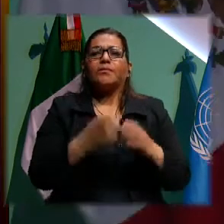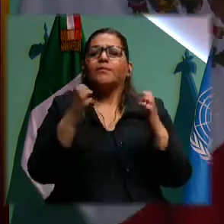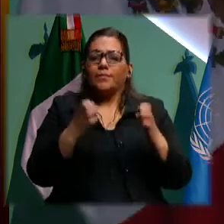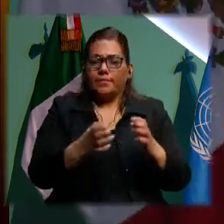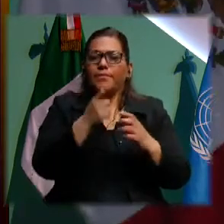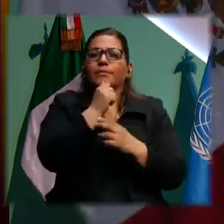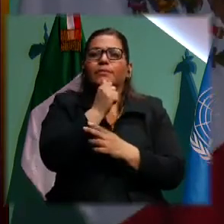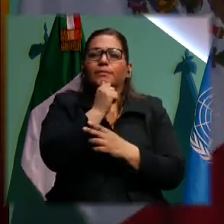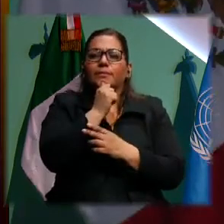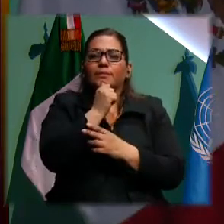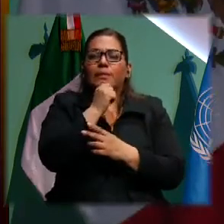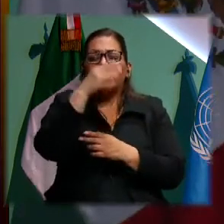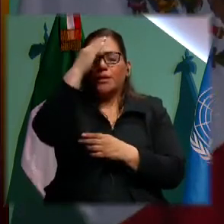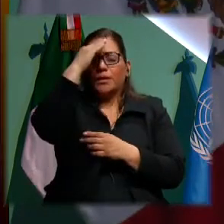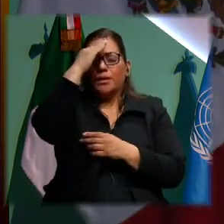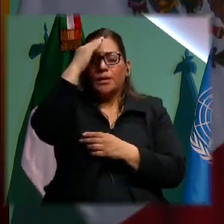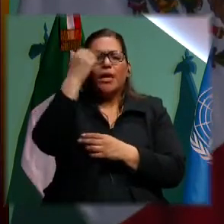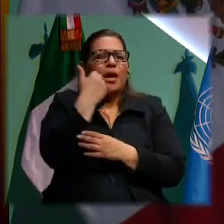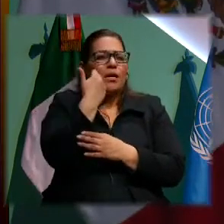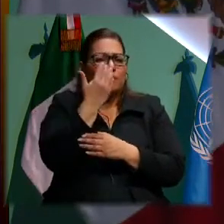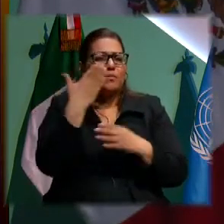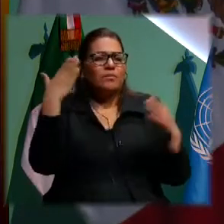on Goal 9C,